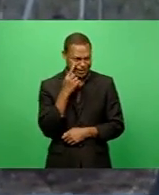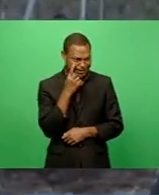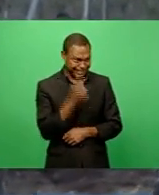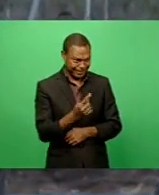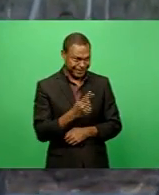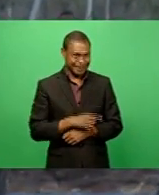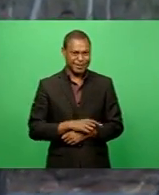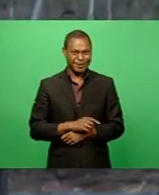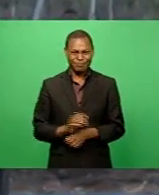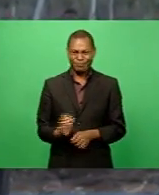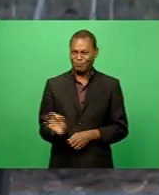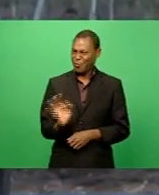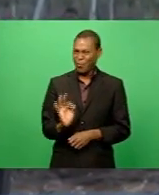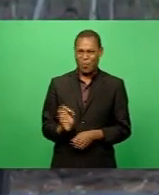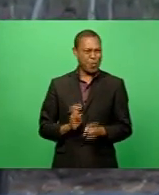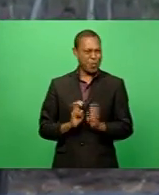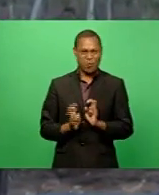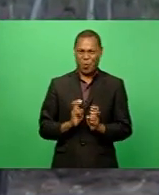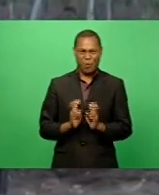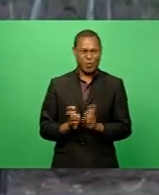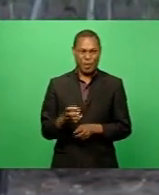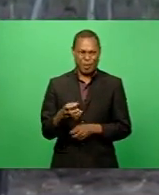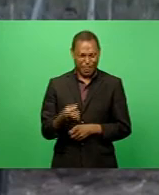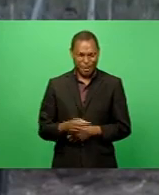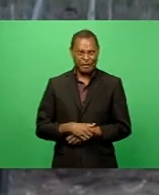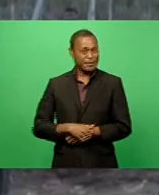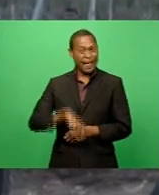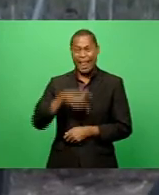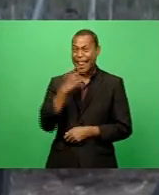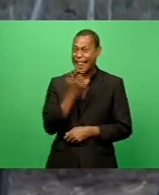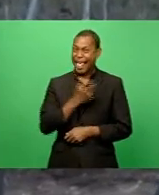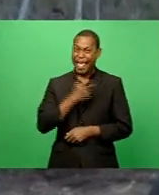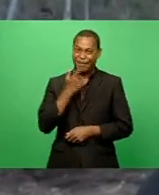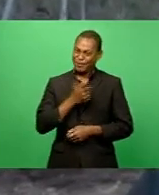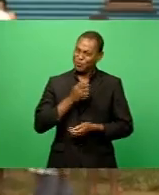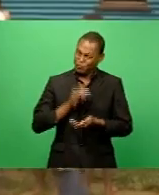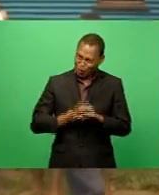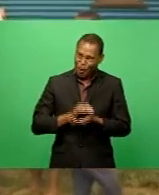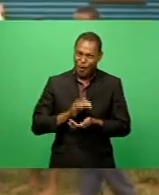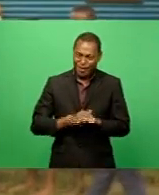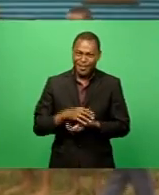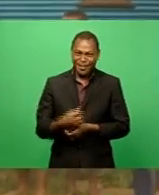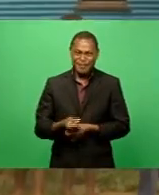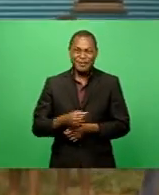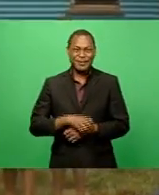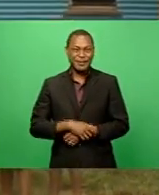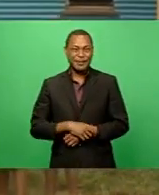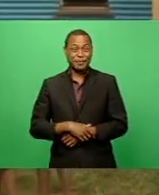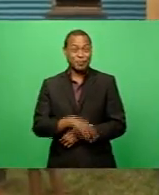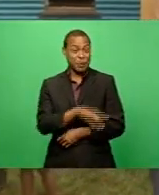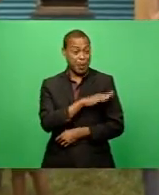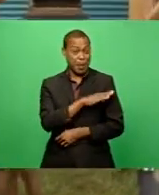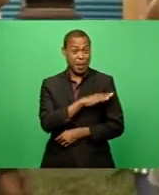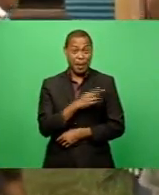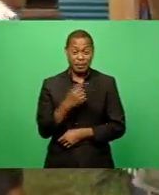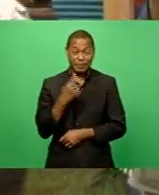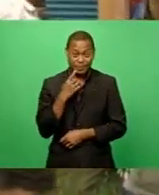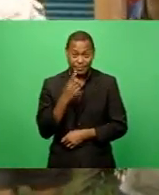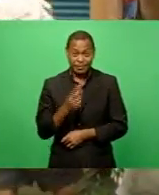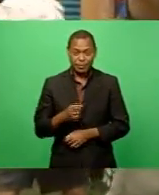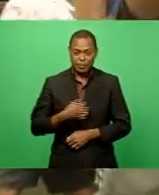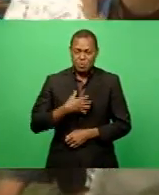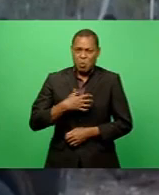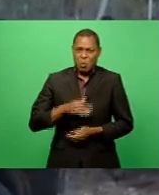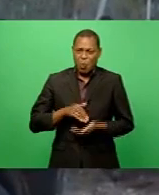no problem with anything. We're still laughing, we're still drinking grog. Yeah. The Prime Minister says more help will be provided in